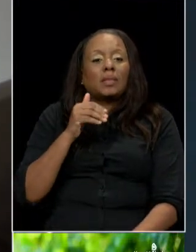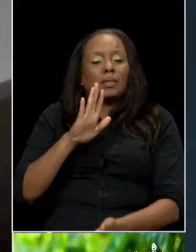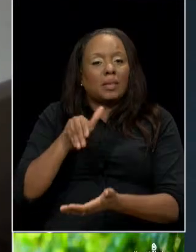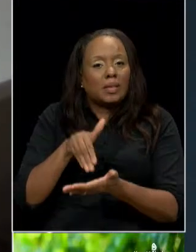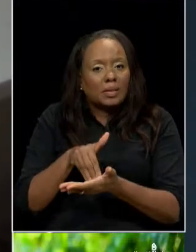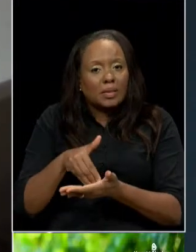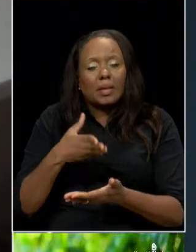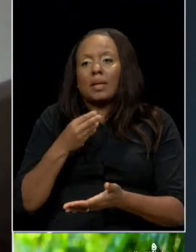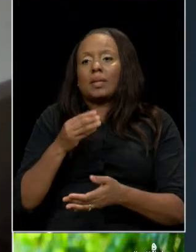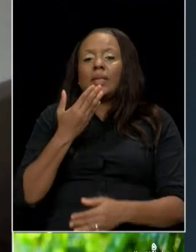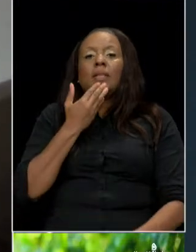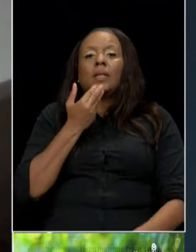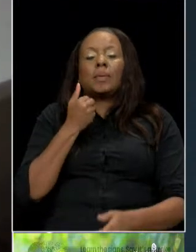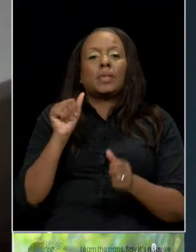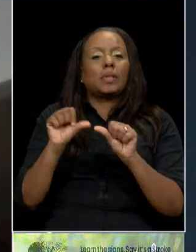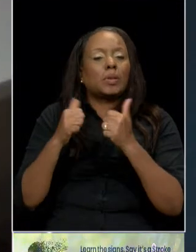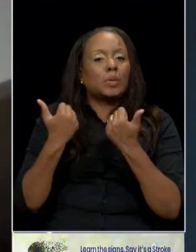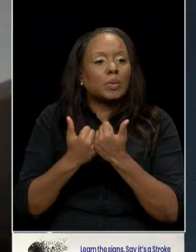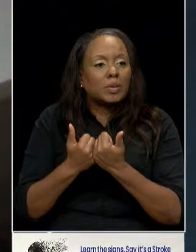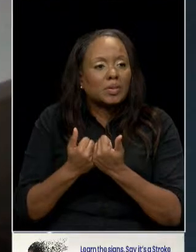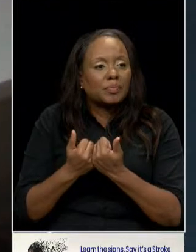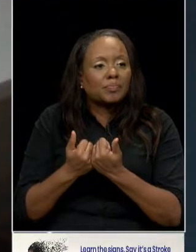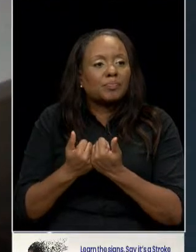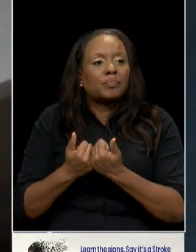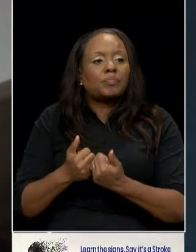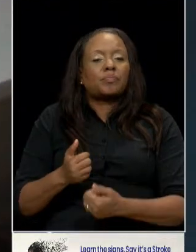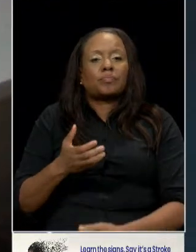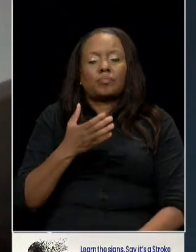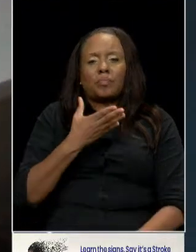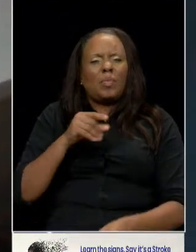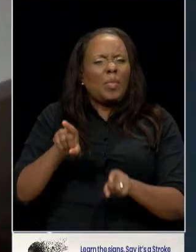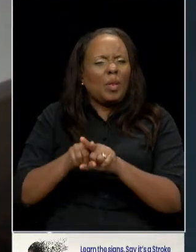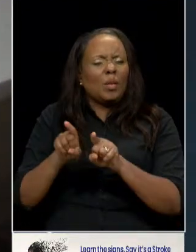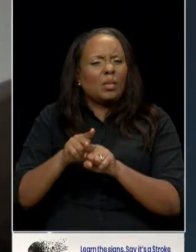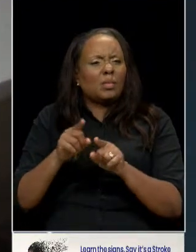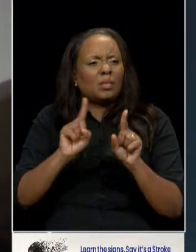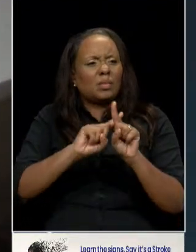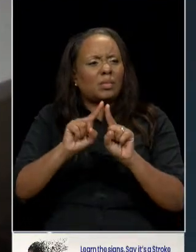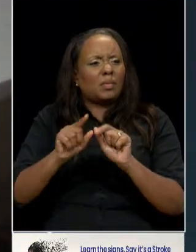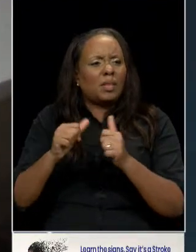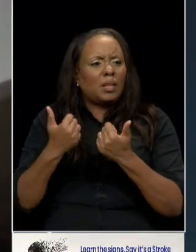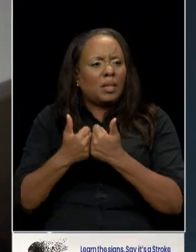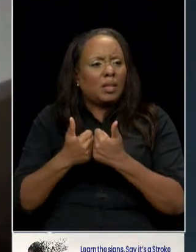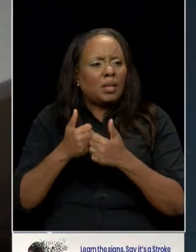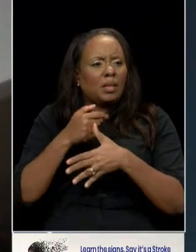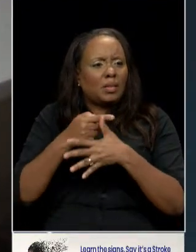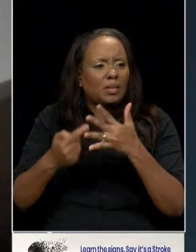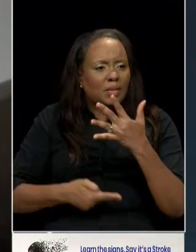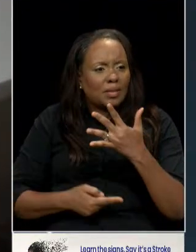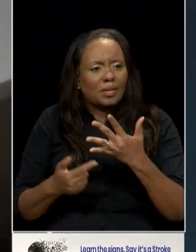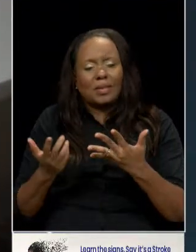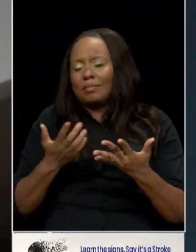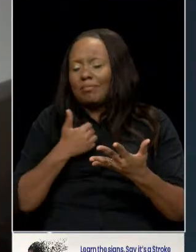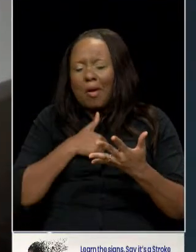Diabetes Association and Hypertension, sorry, I'm getting that bit back to